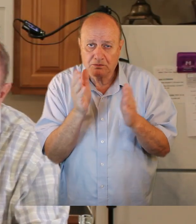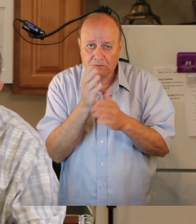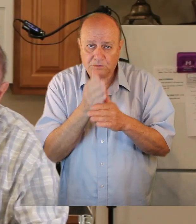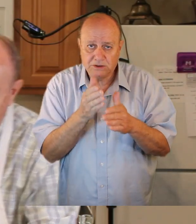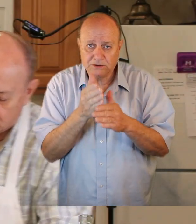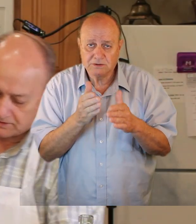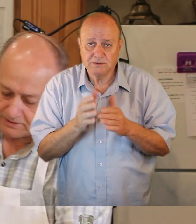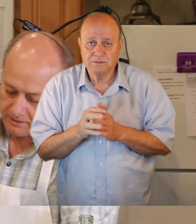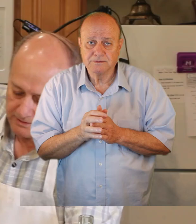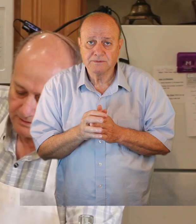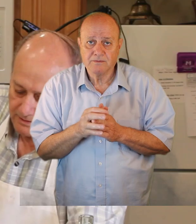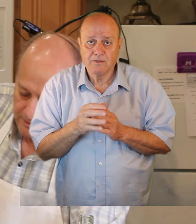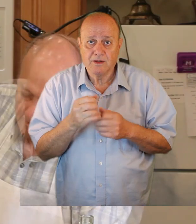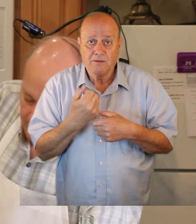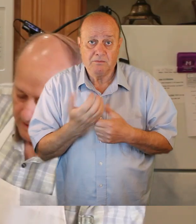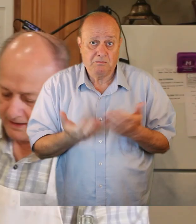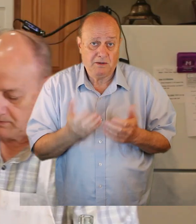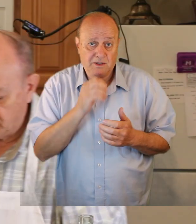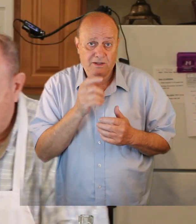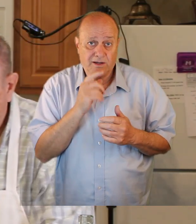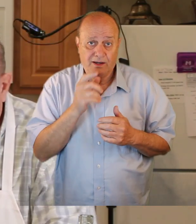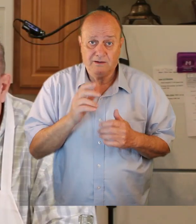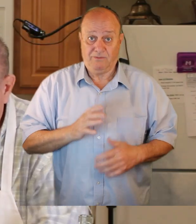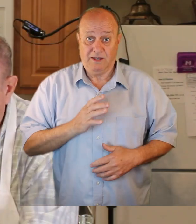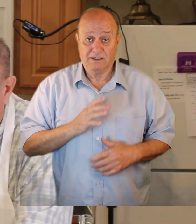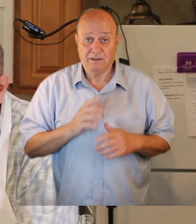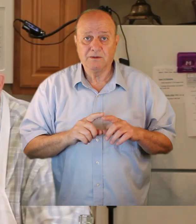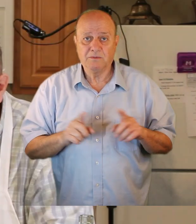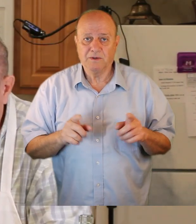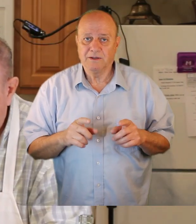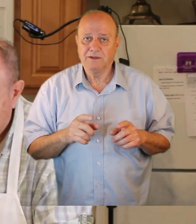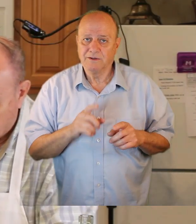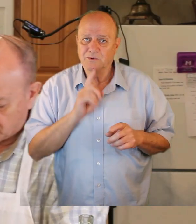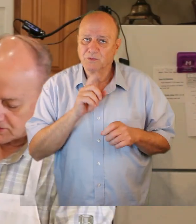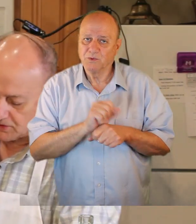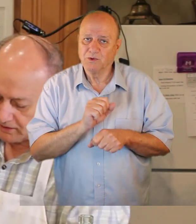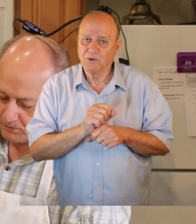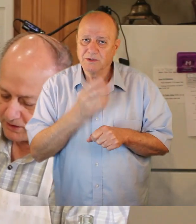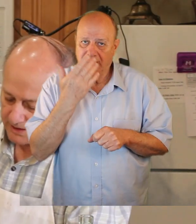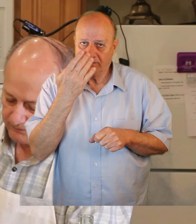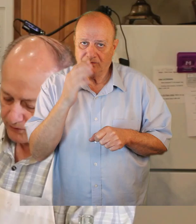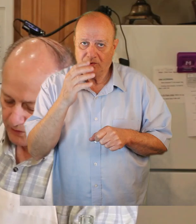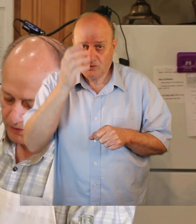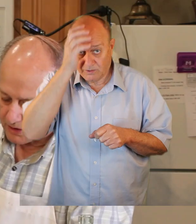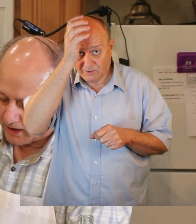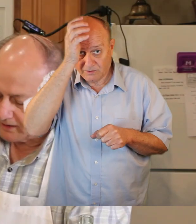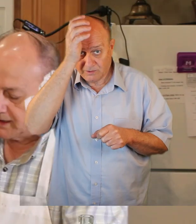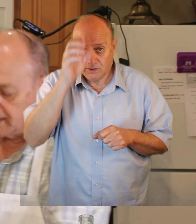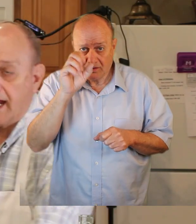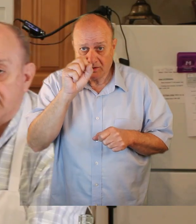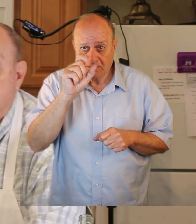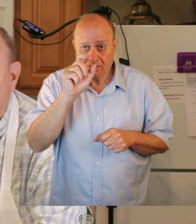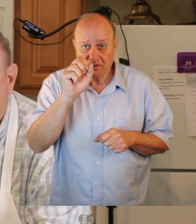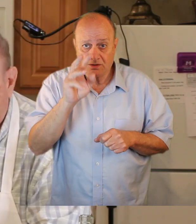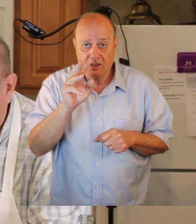into smaller portions. And it may not be quite as elegant, but it certainly works, and for a coleslaw